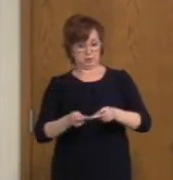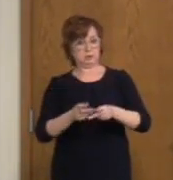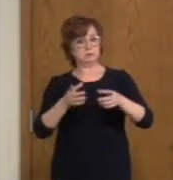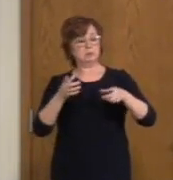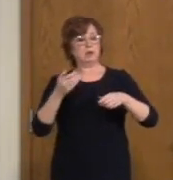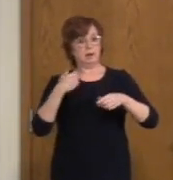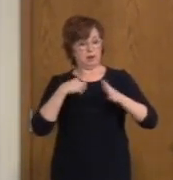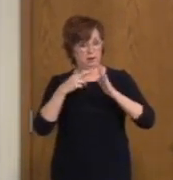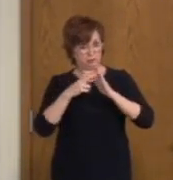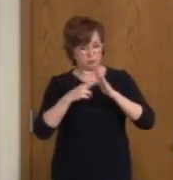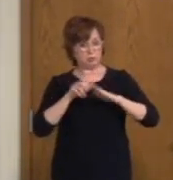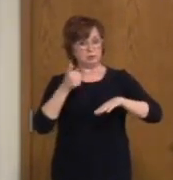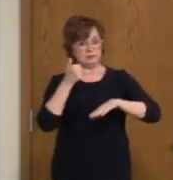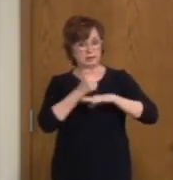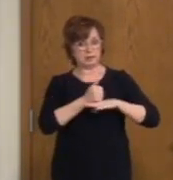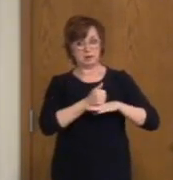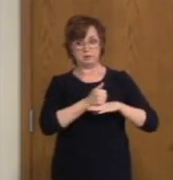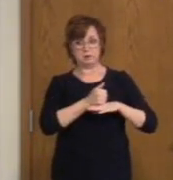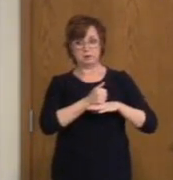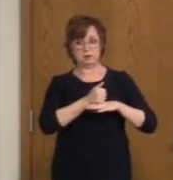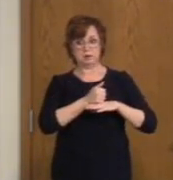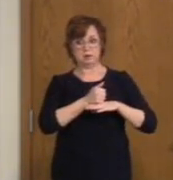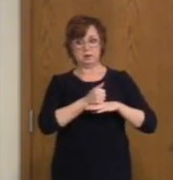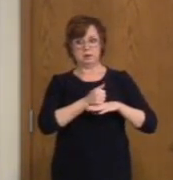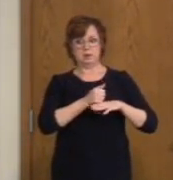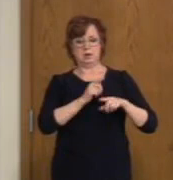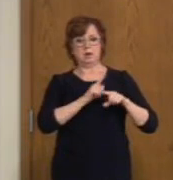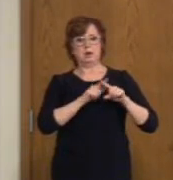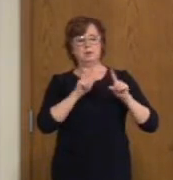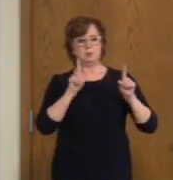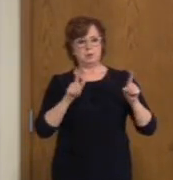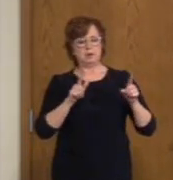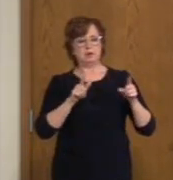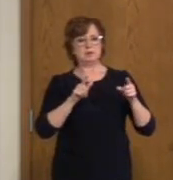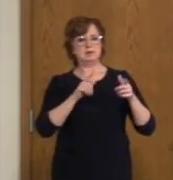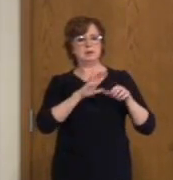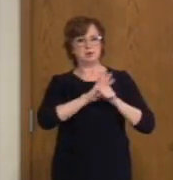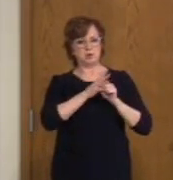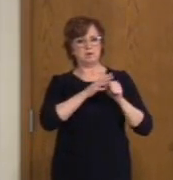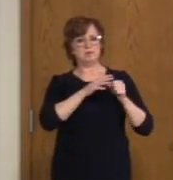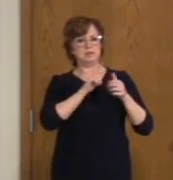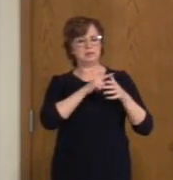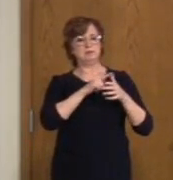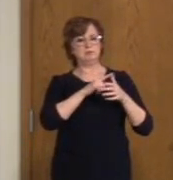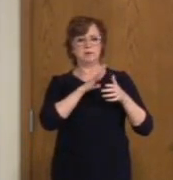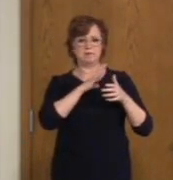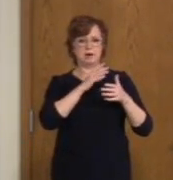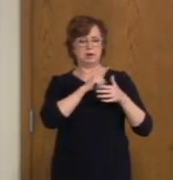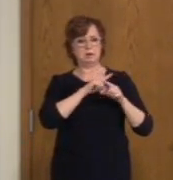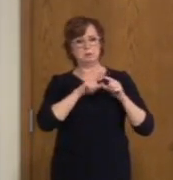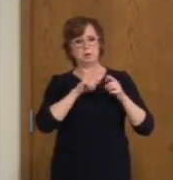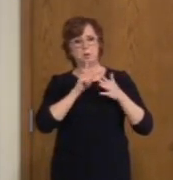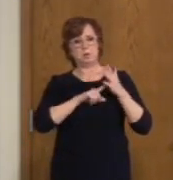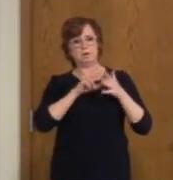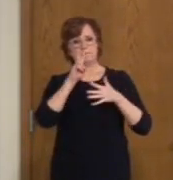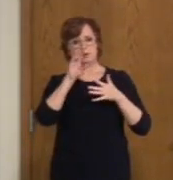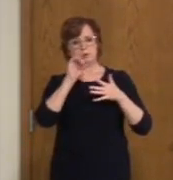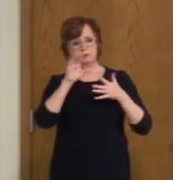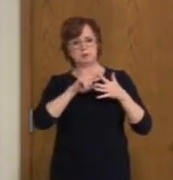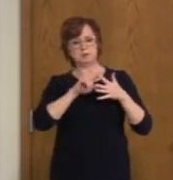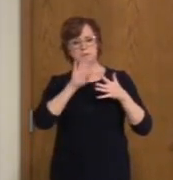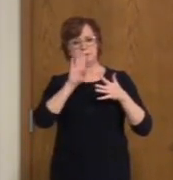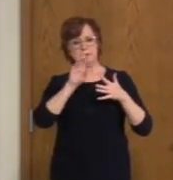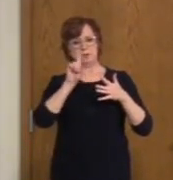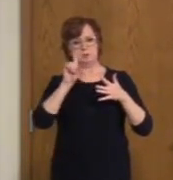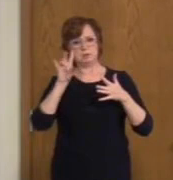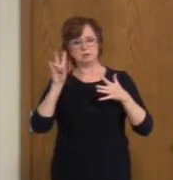throughout the year were no longer keeping people safe with variants of concern, B117, because it is 70% more